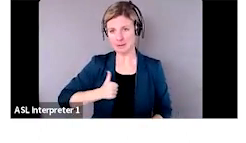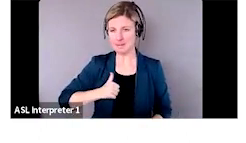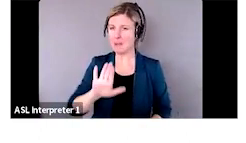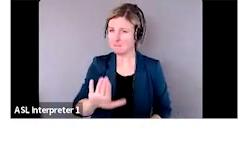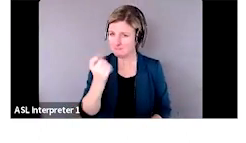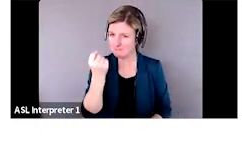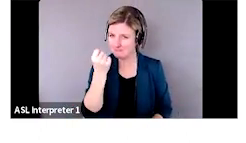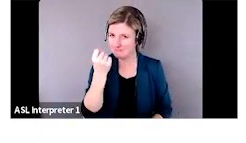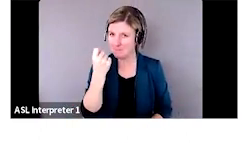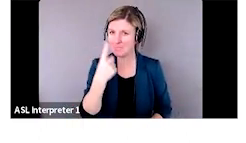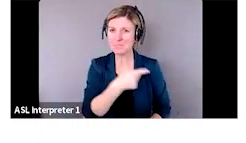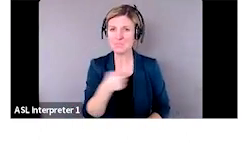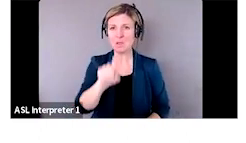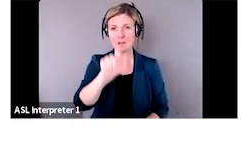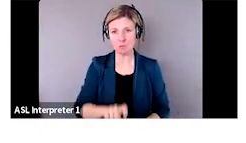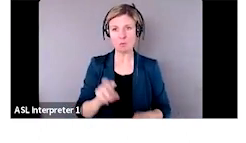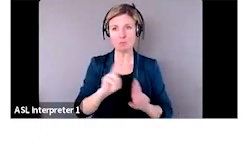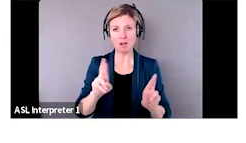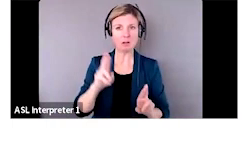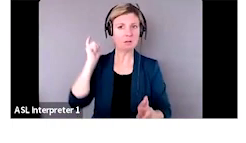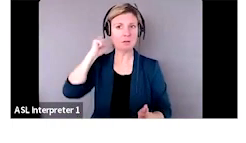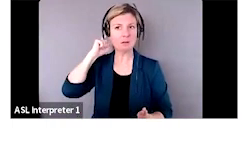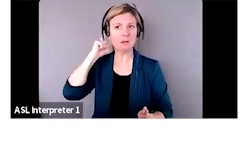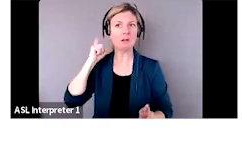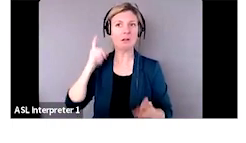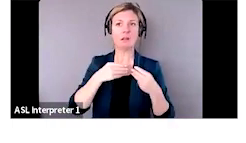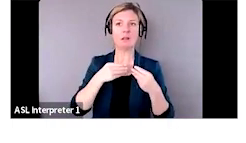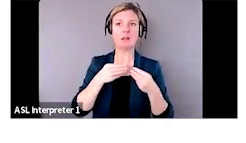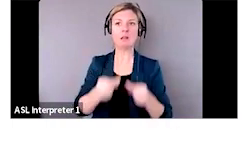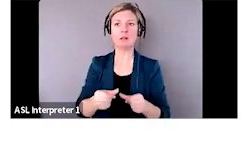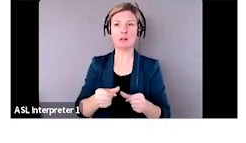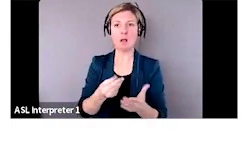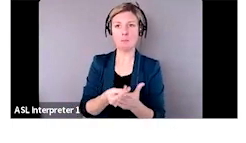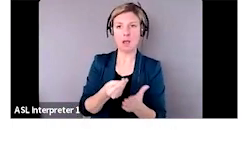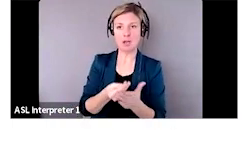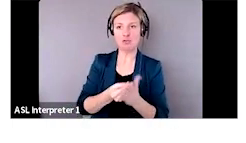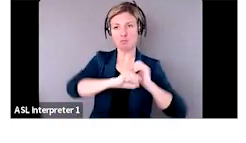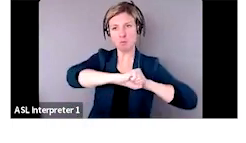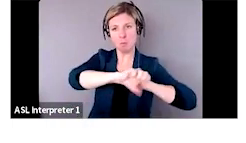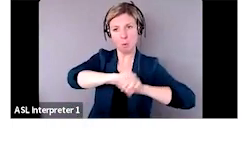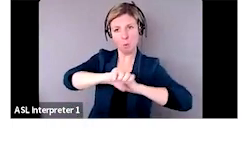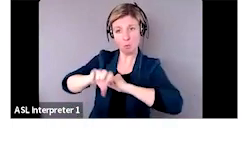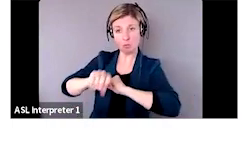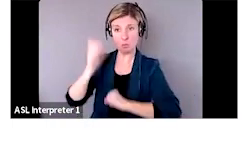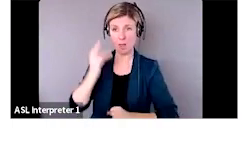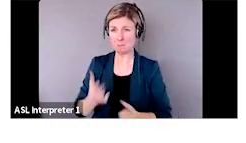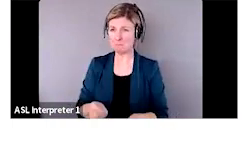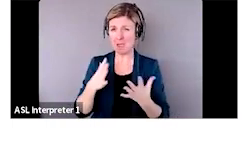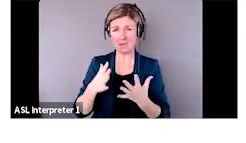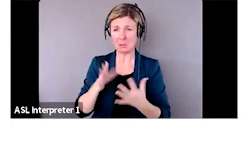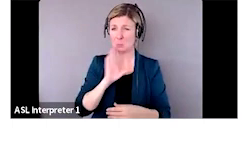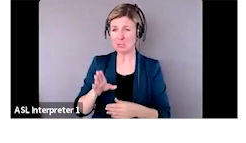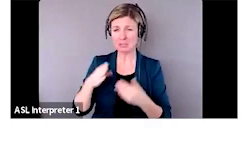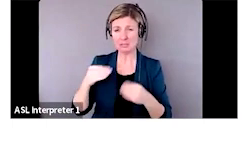competitive landscape. There's more and more people selling on Amazon. There's lots of big brands that are coming